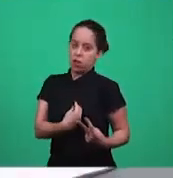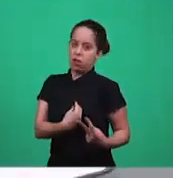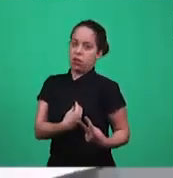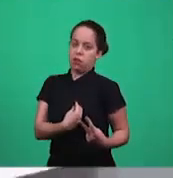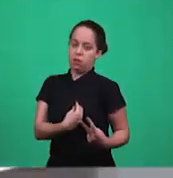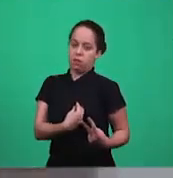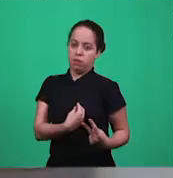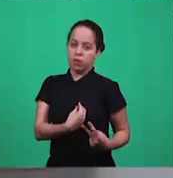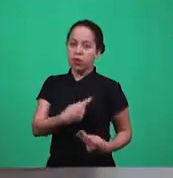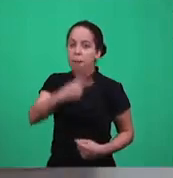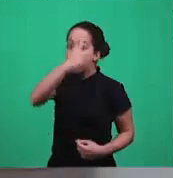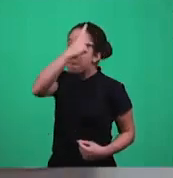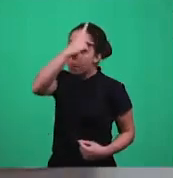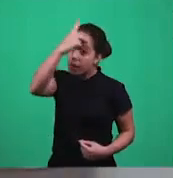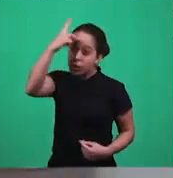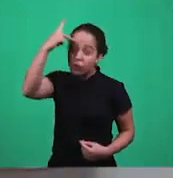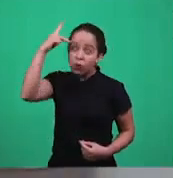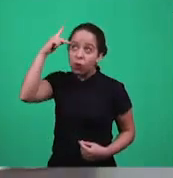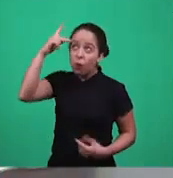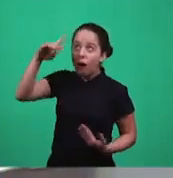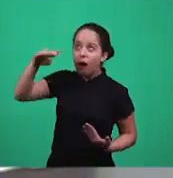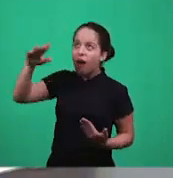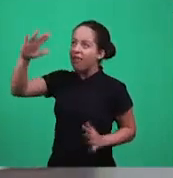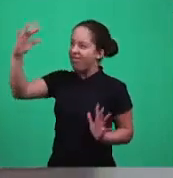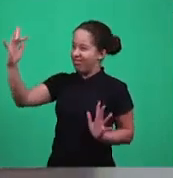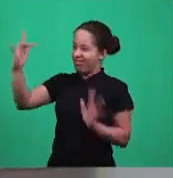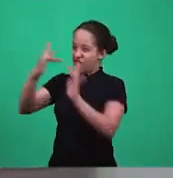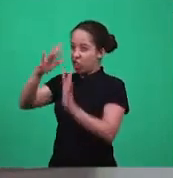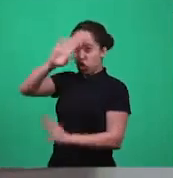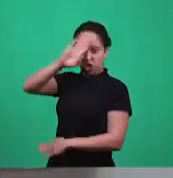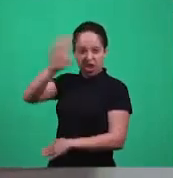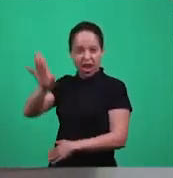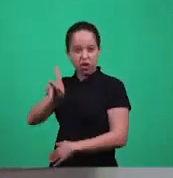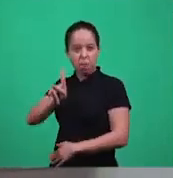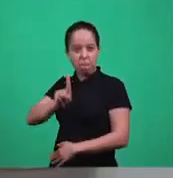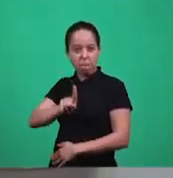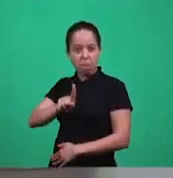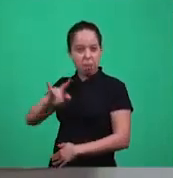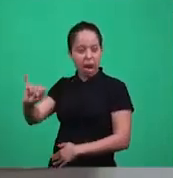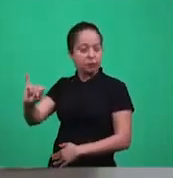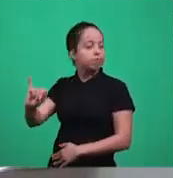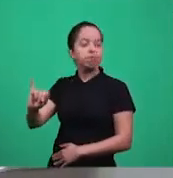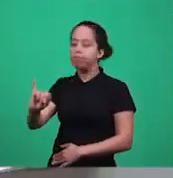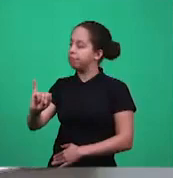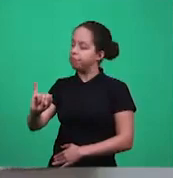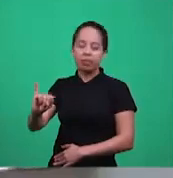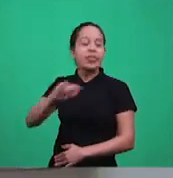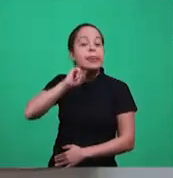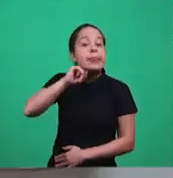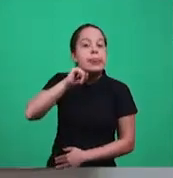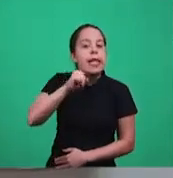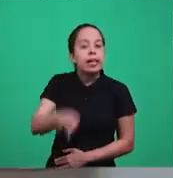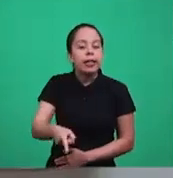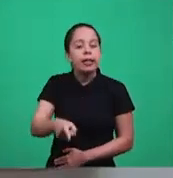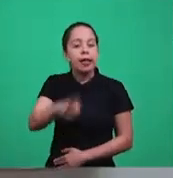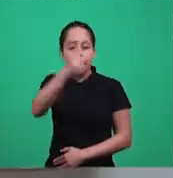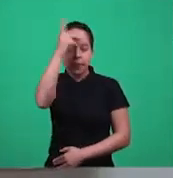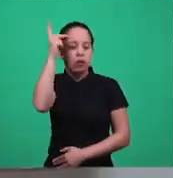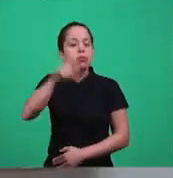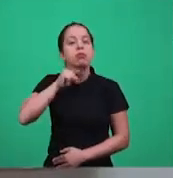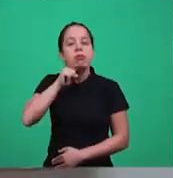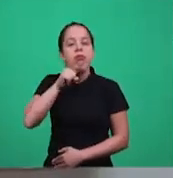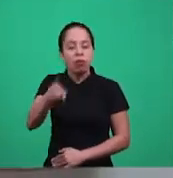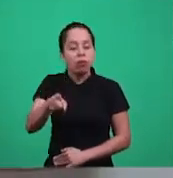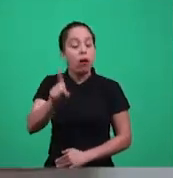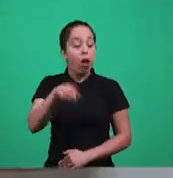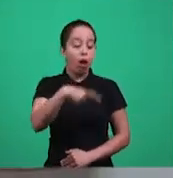the life. Nobody shall come to the Father, will come to God, will go to eternity, if not through me.